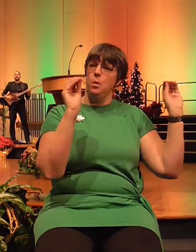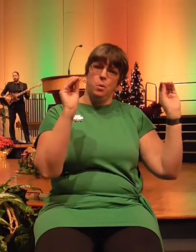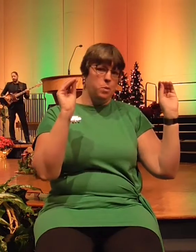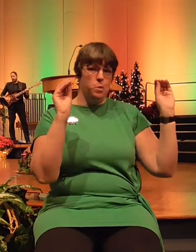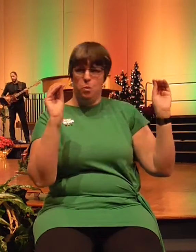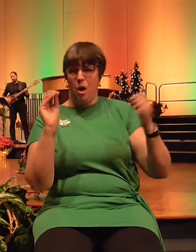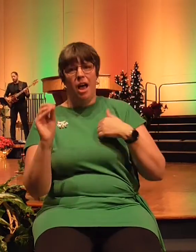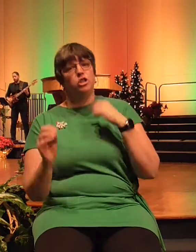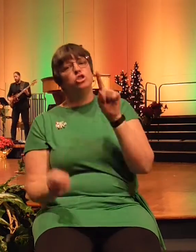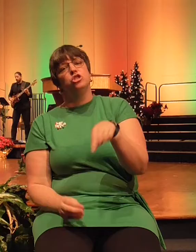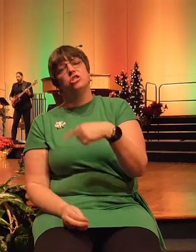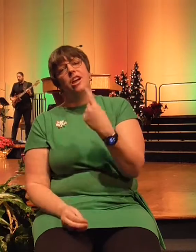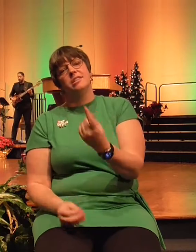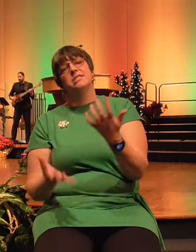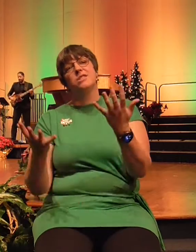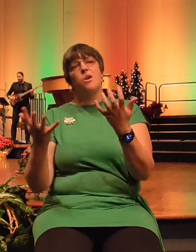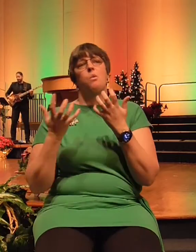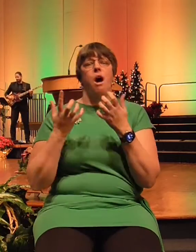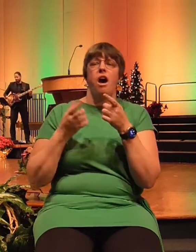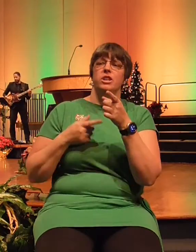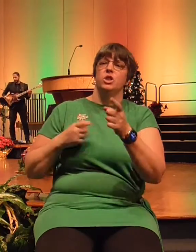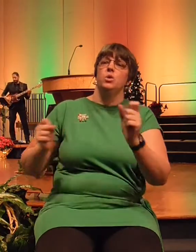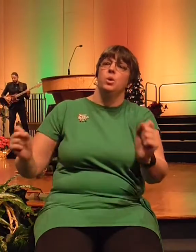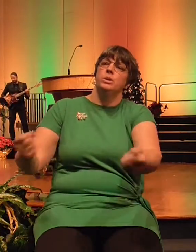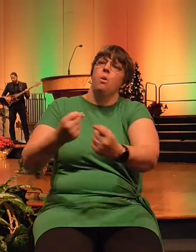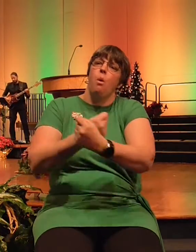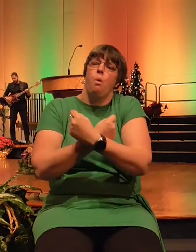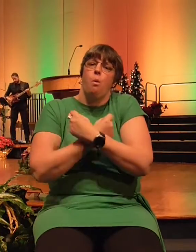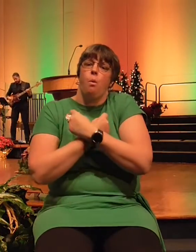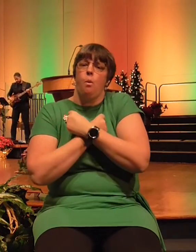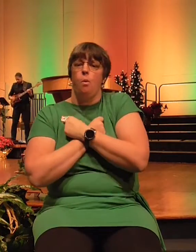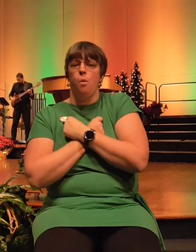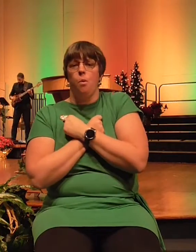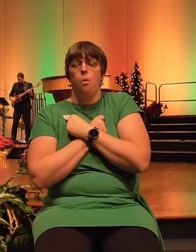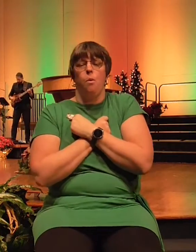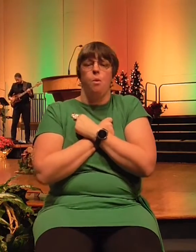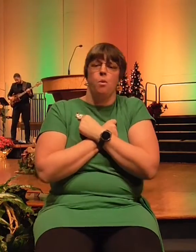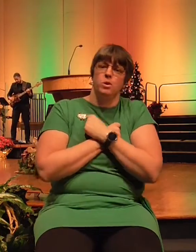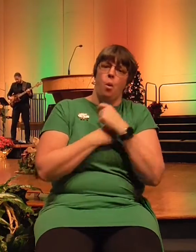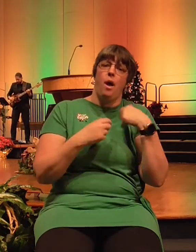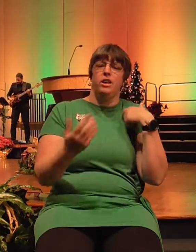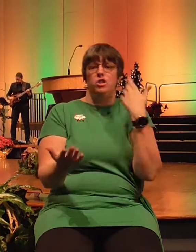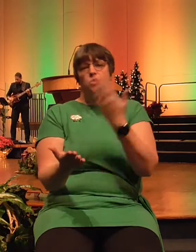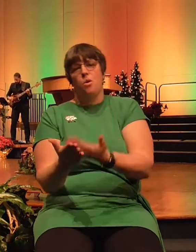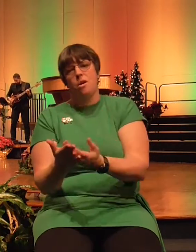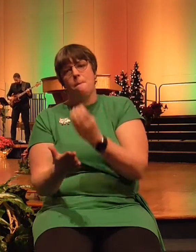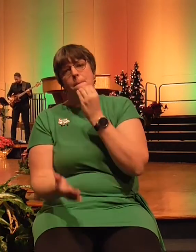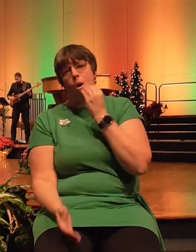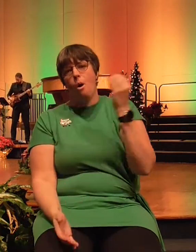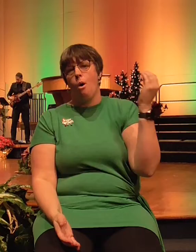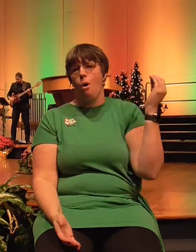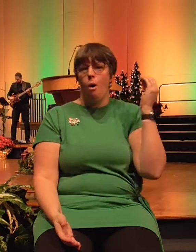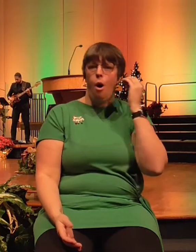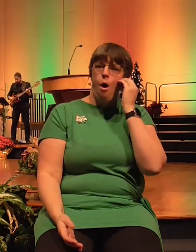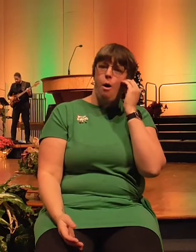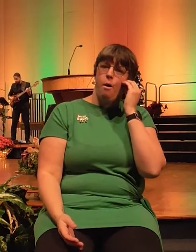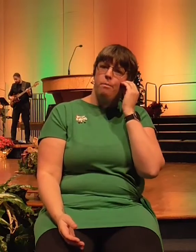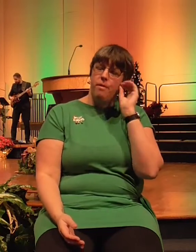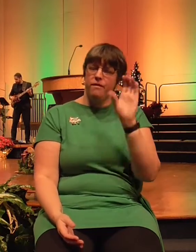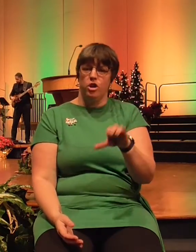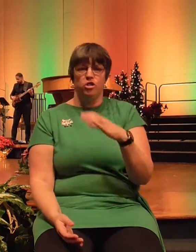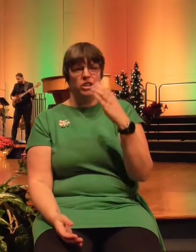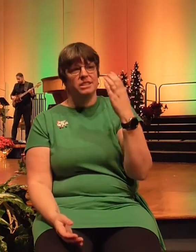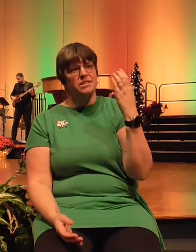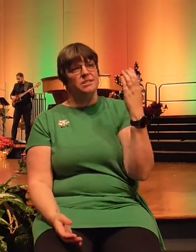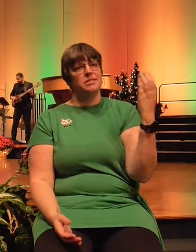I want is you to hold when you come home